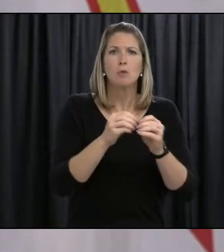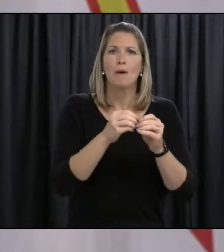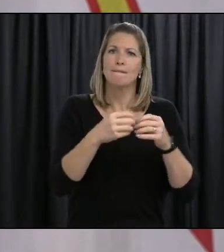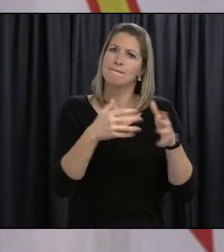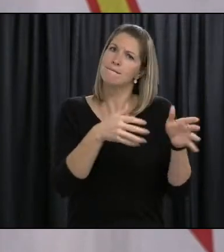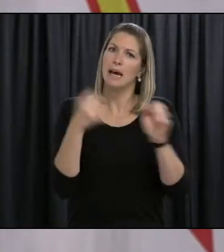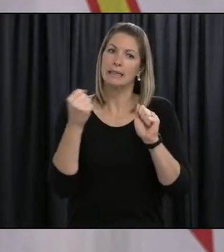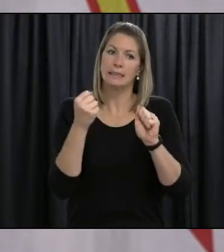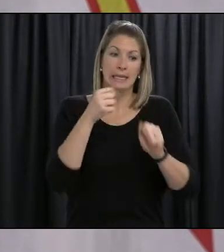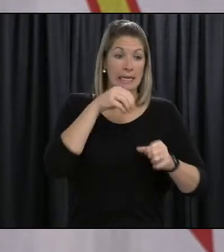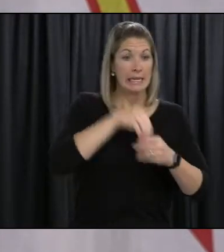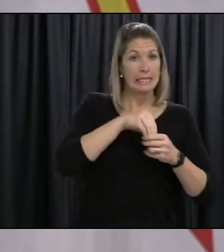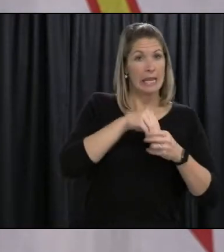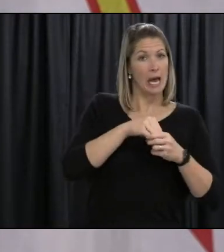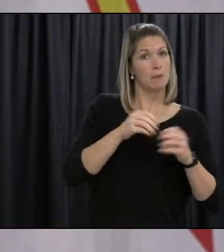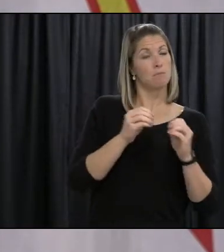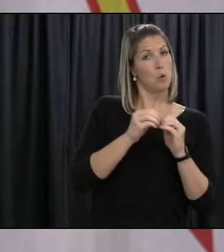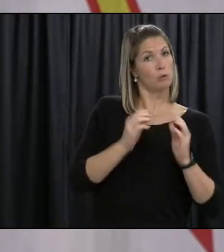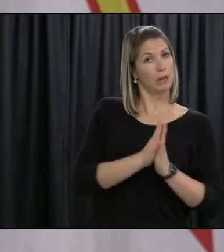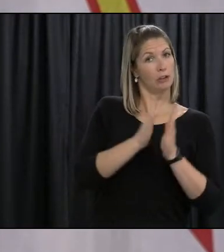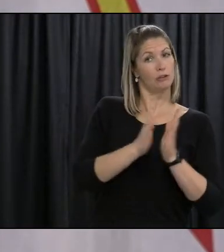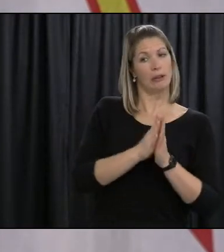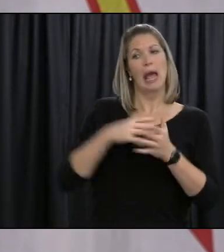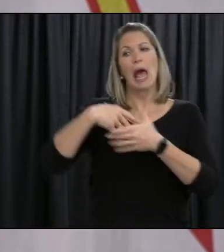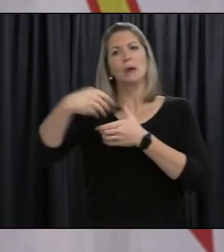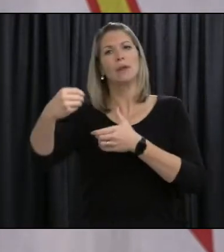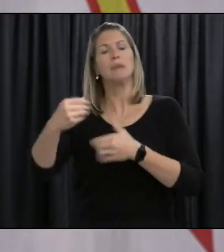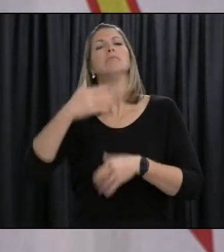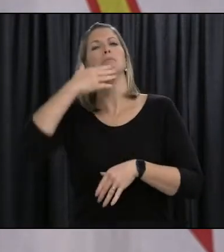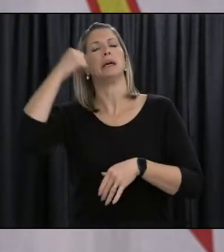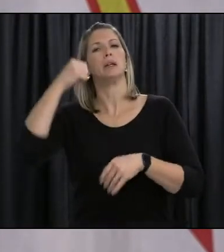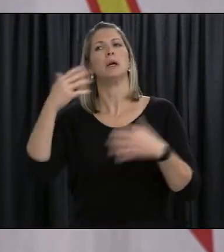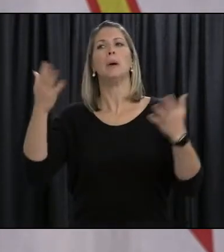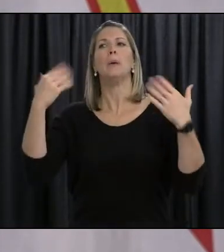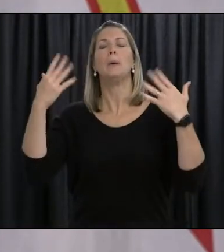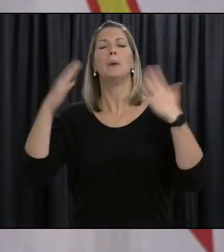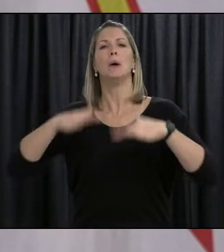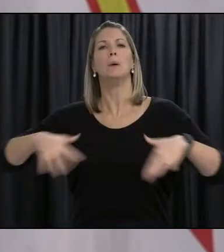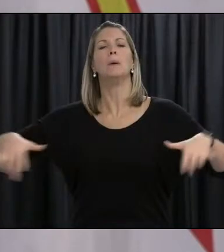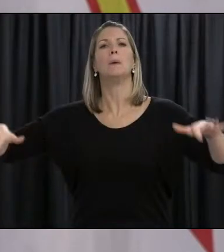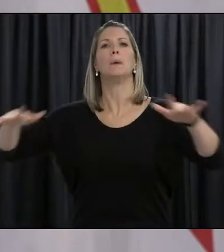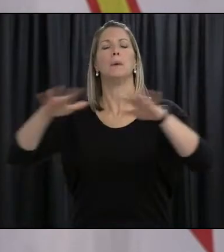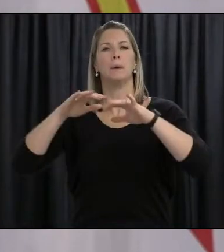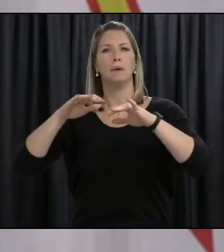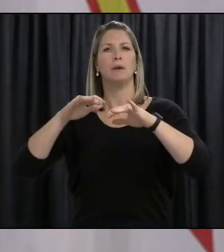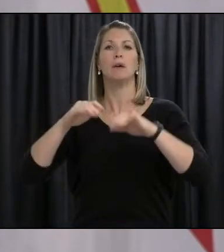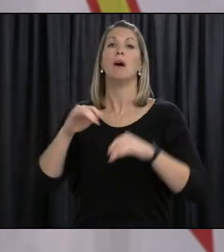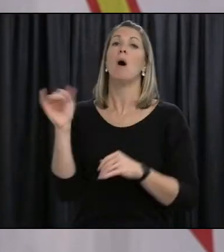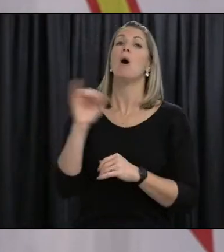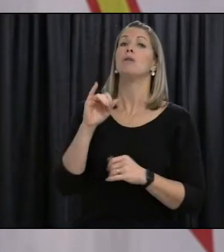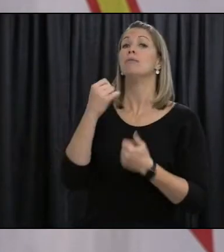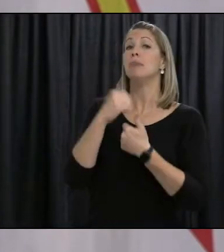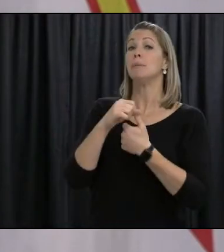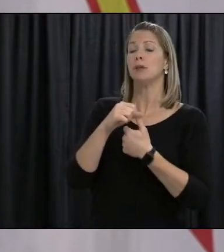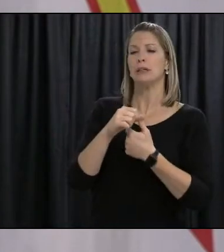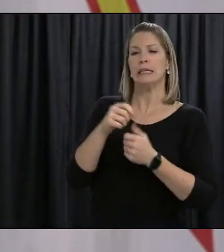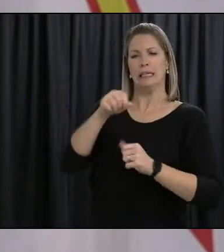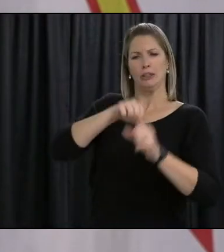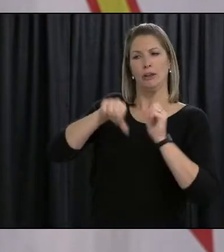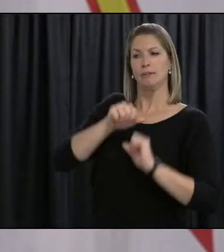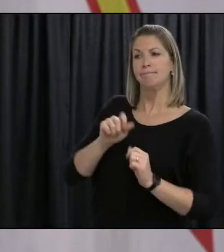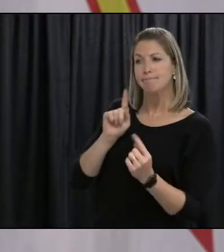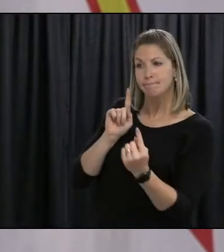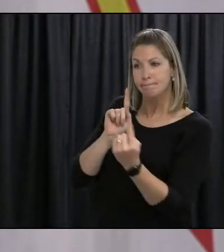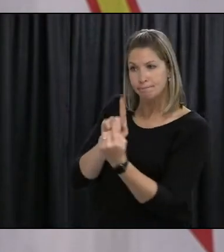indoor places are more risky than outdoors. We should all be respectful of other people's space and comfort level about